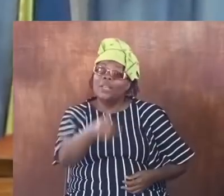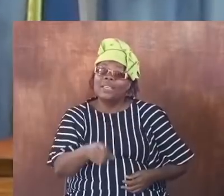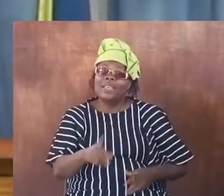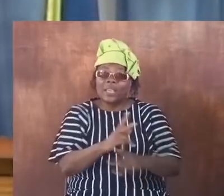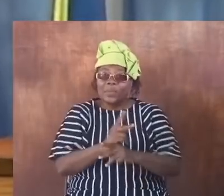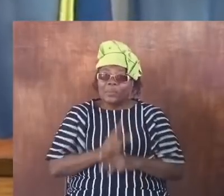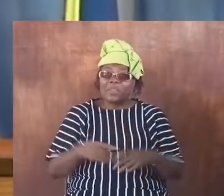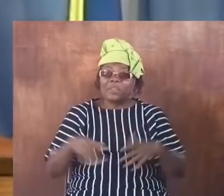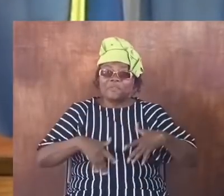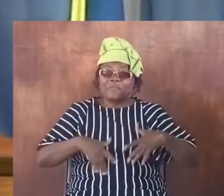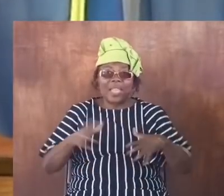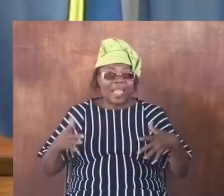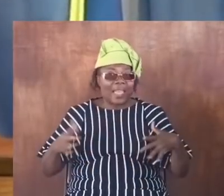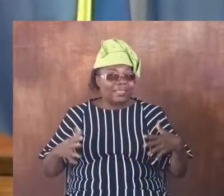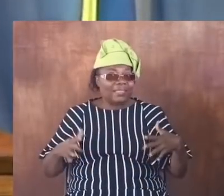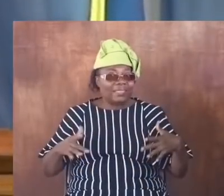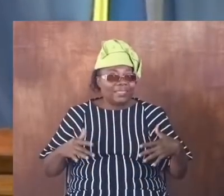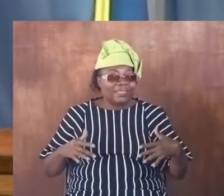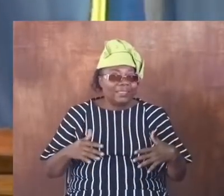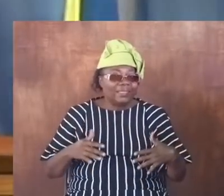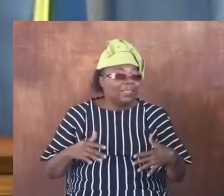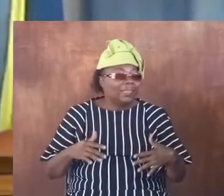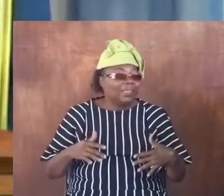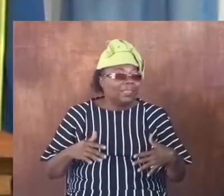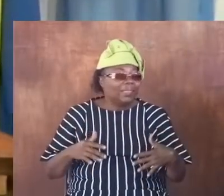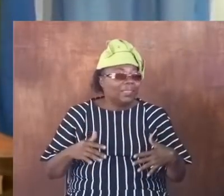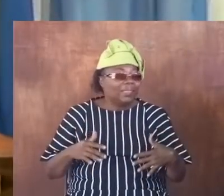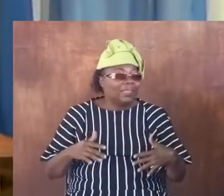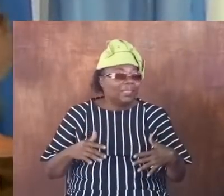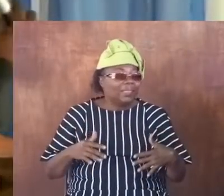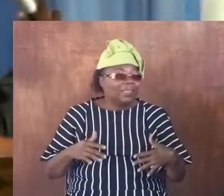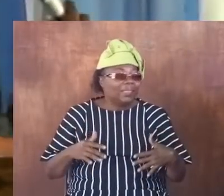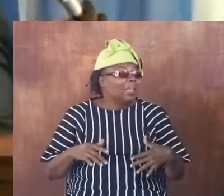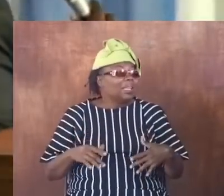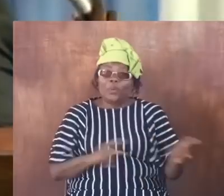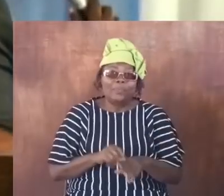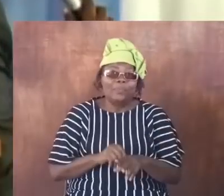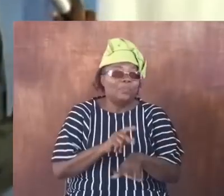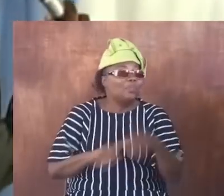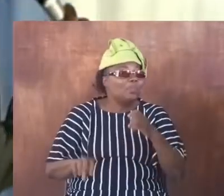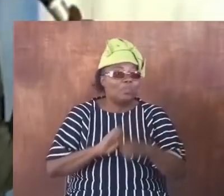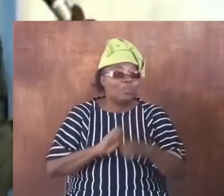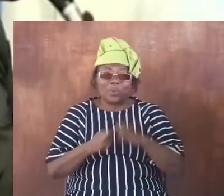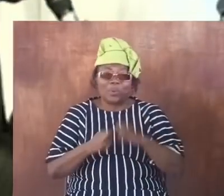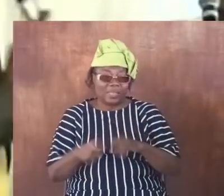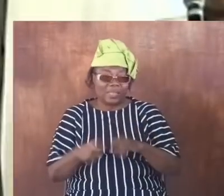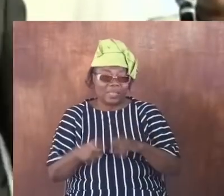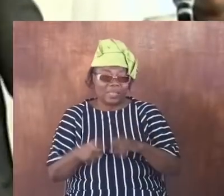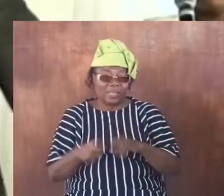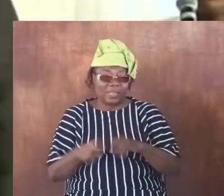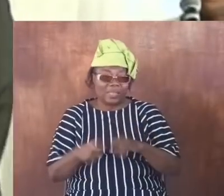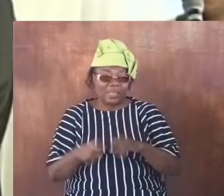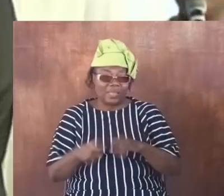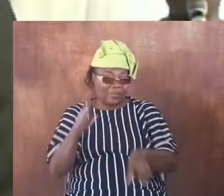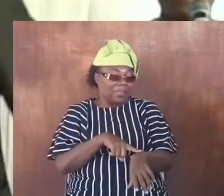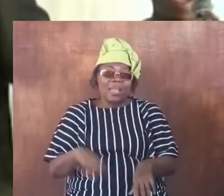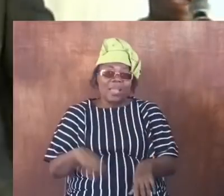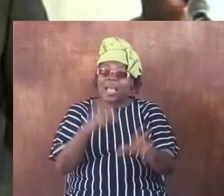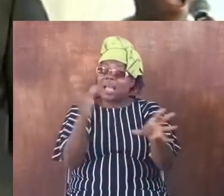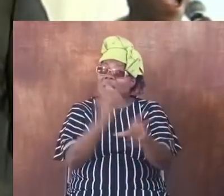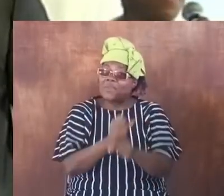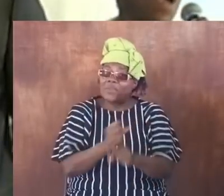Surely keep me fine. The devil throw his net at me, but never reach it.